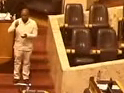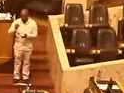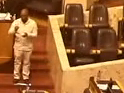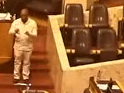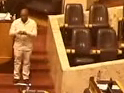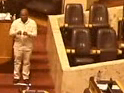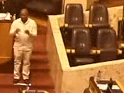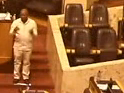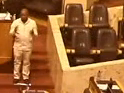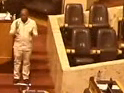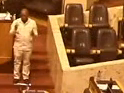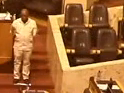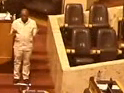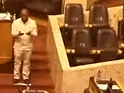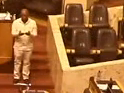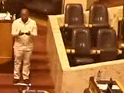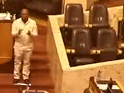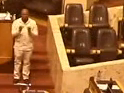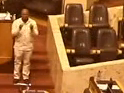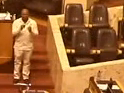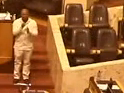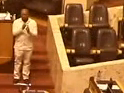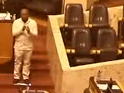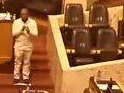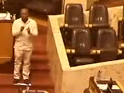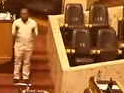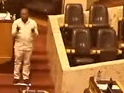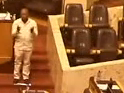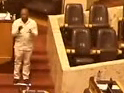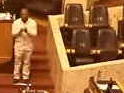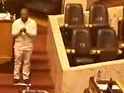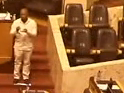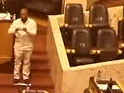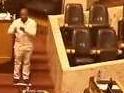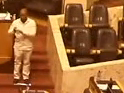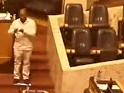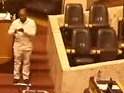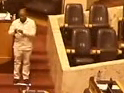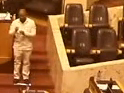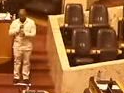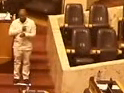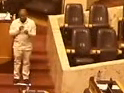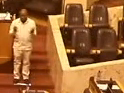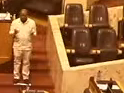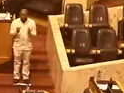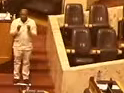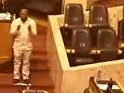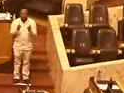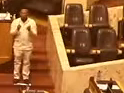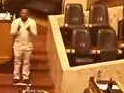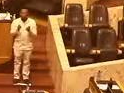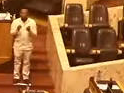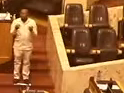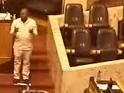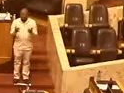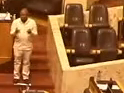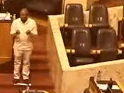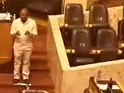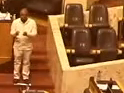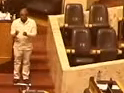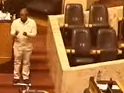contractor to the community and the stakeholders, and the contractor is already on site. The total project is